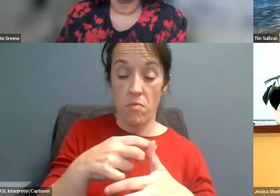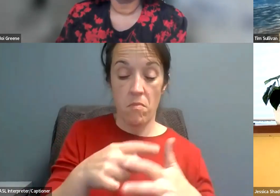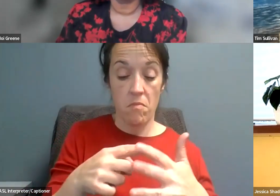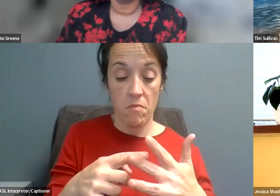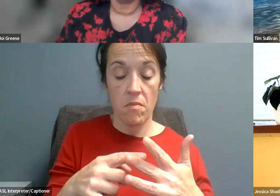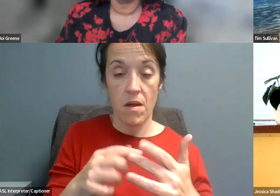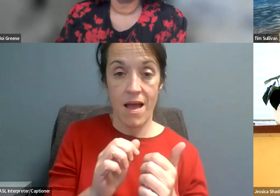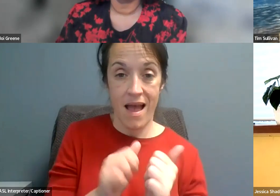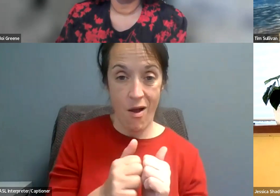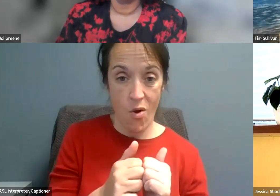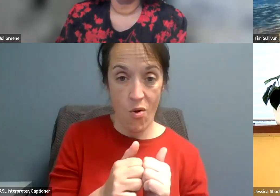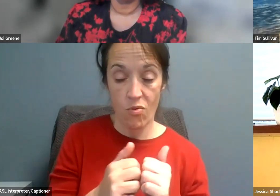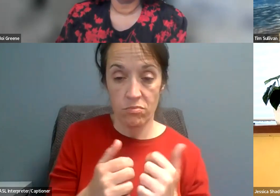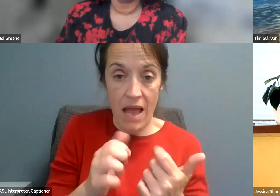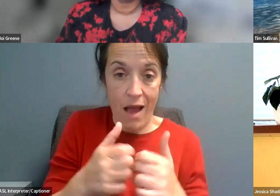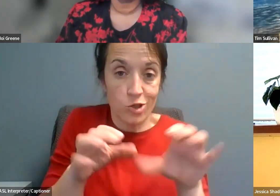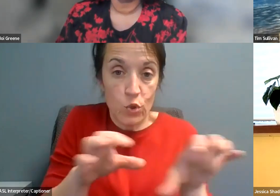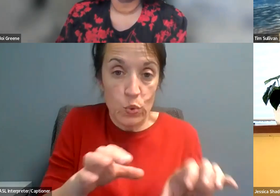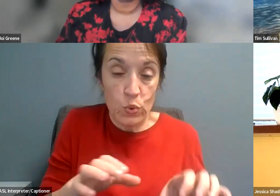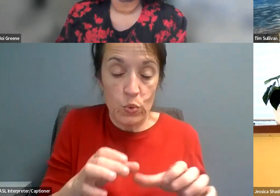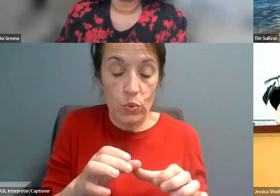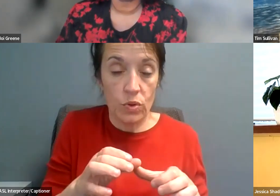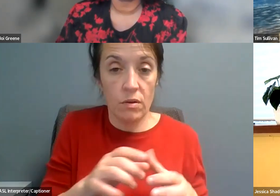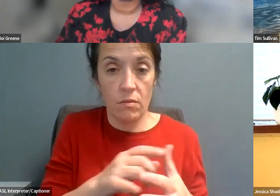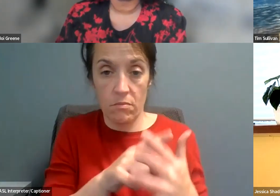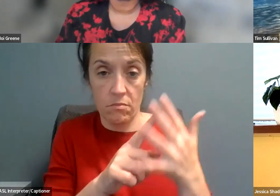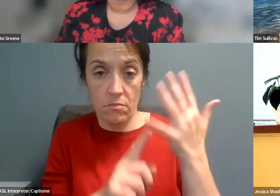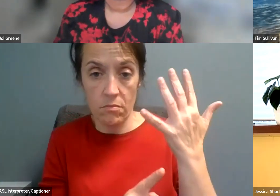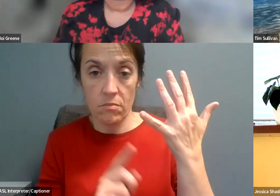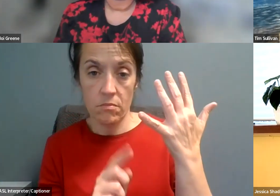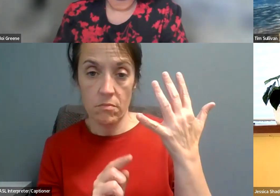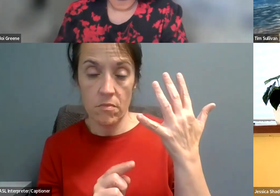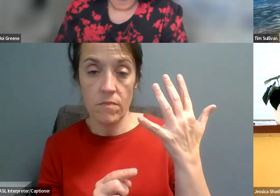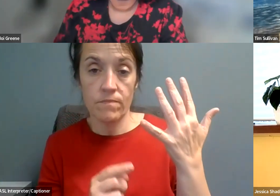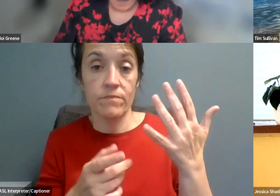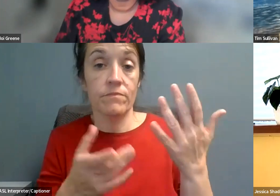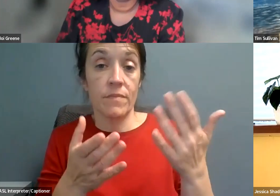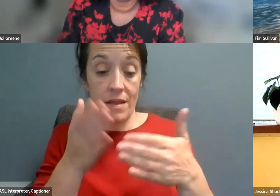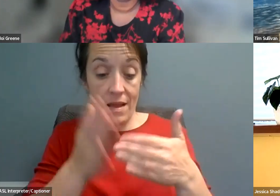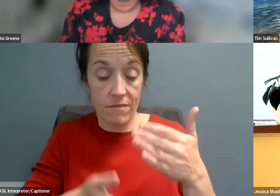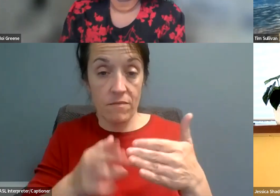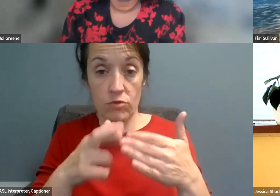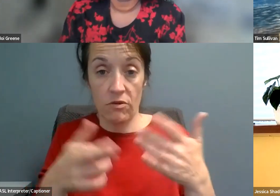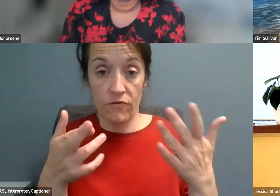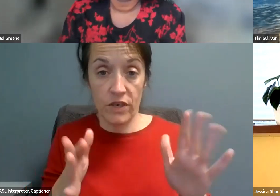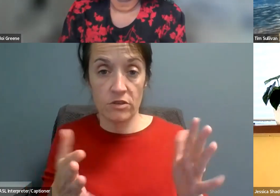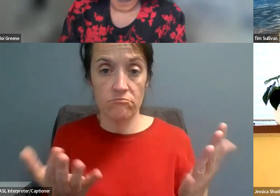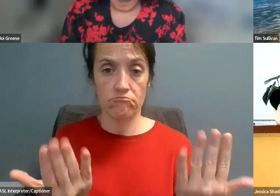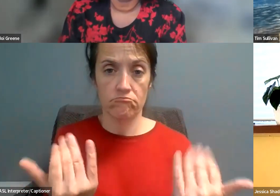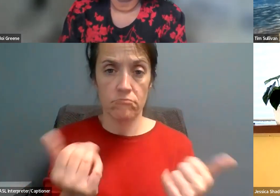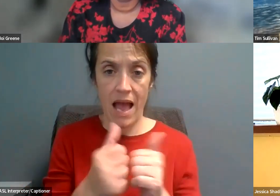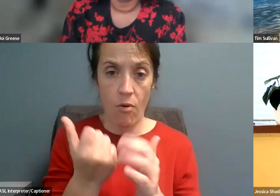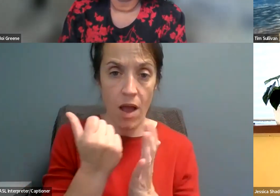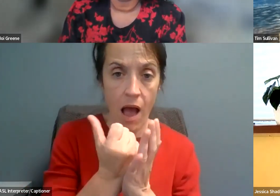goal process in the plan of work, but also are the outcomes having an impact, which will tie into